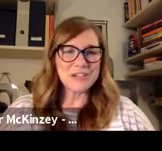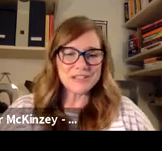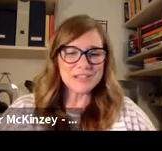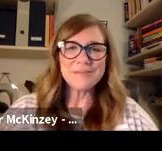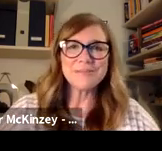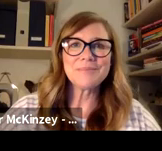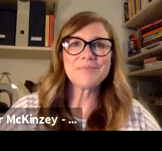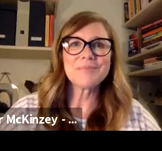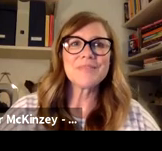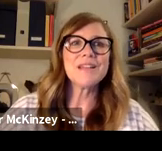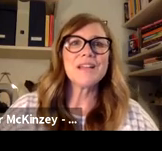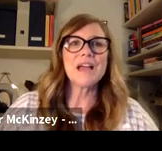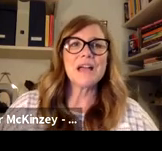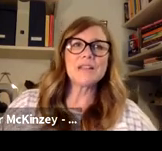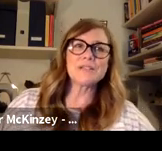get started.